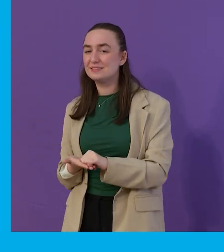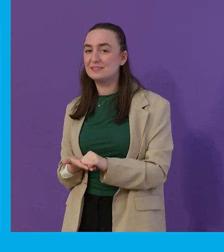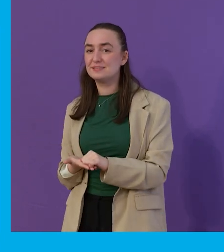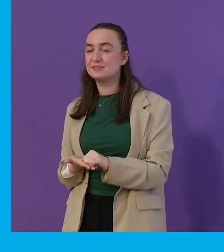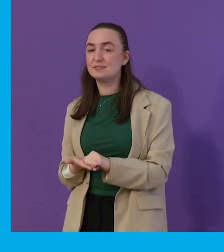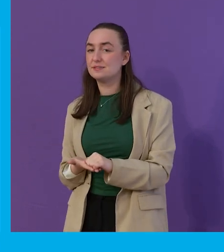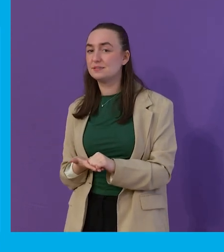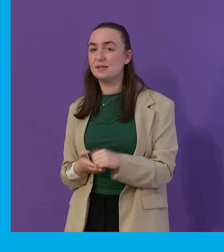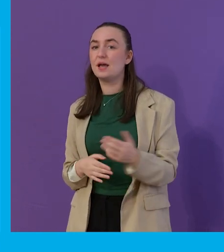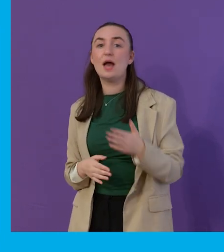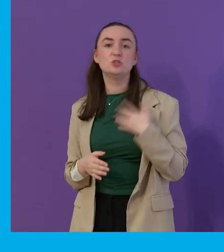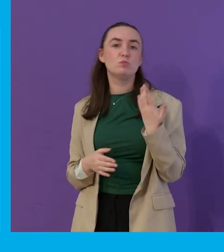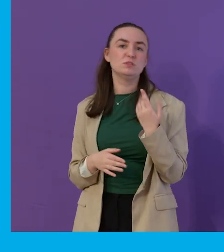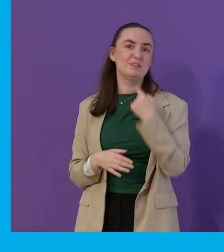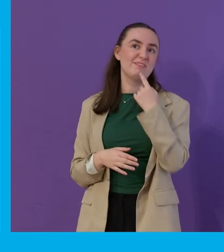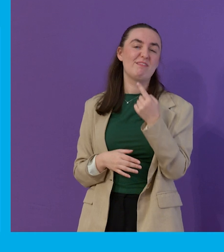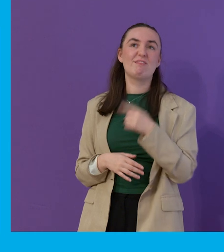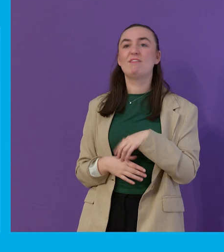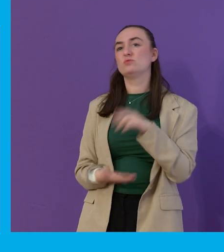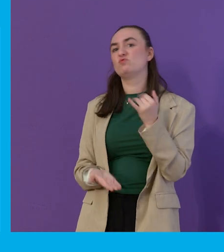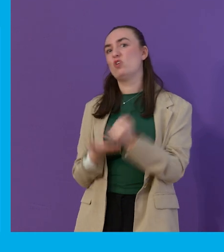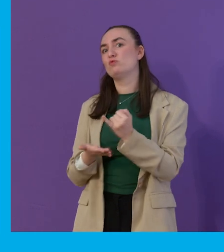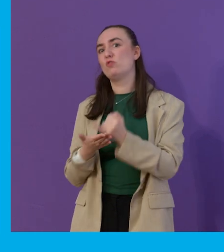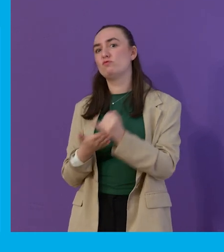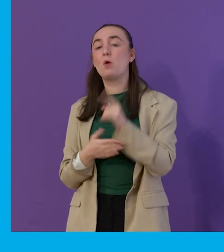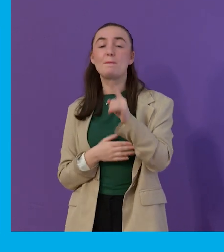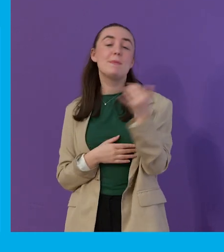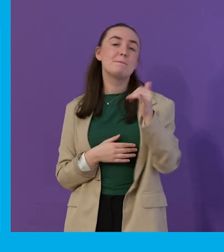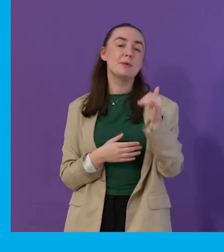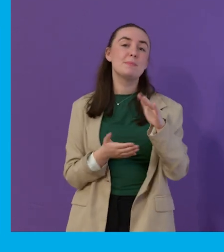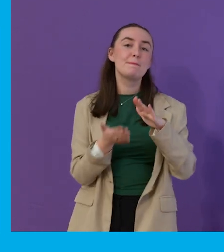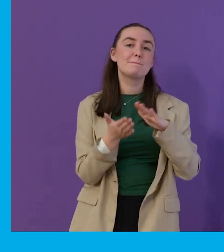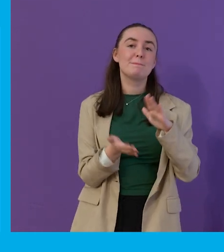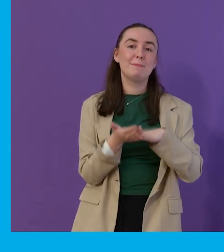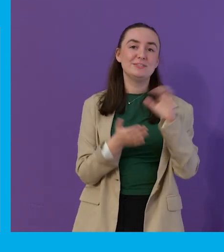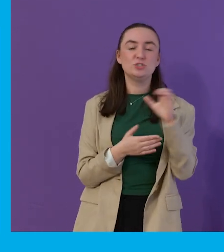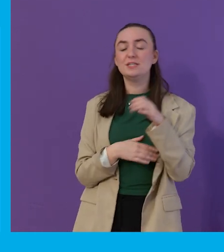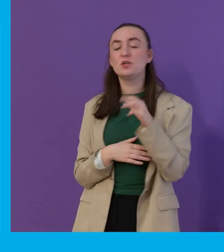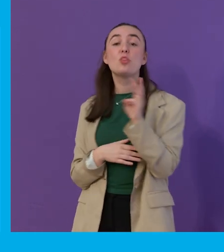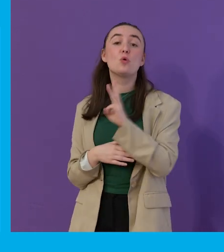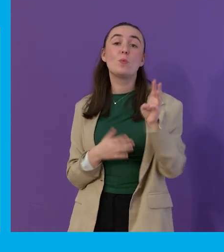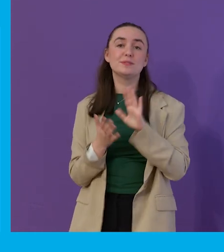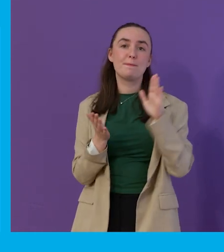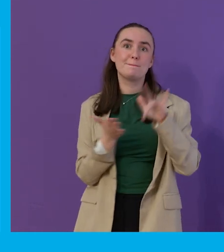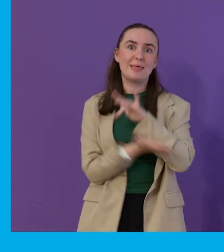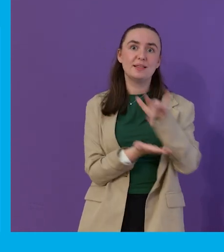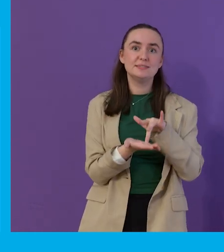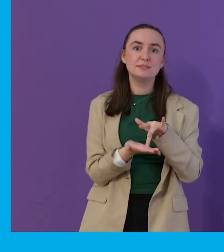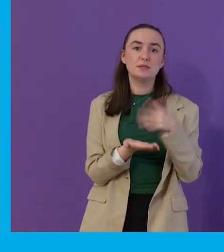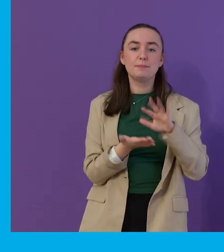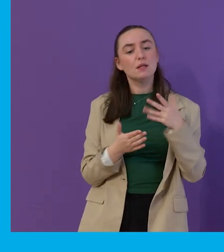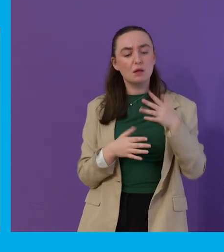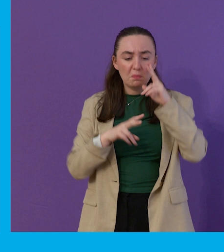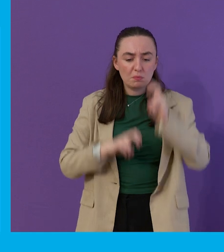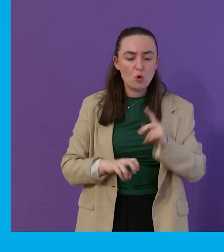shouldn't like prejudge it, but they're going to be looking at Greater Manchester and West Midlands 10 years on, what's worked, what hasn't worked, a piece of work we're going to do with